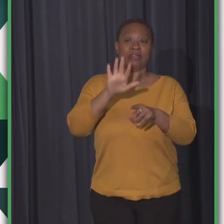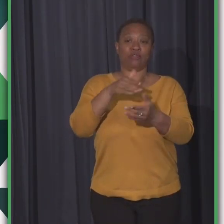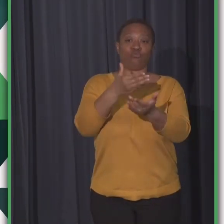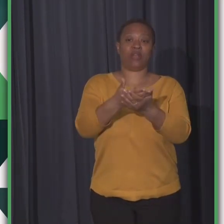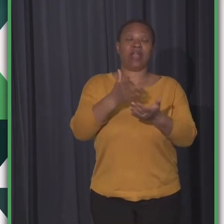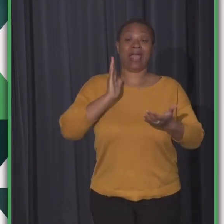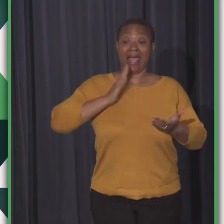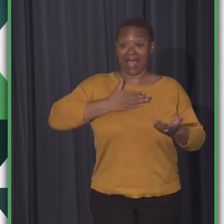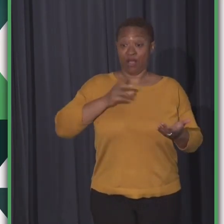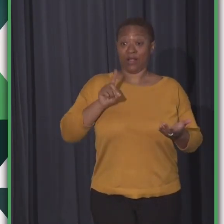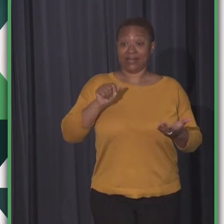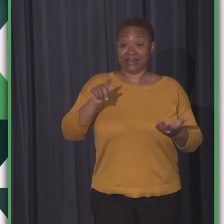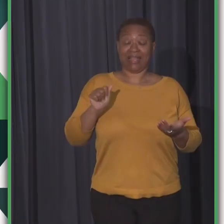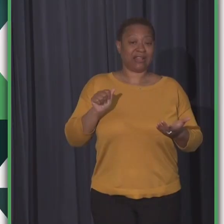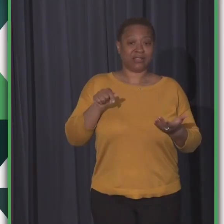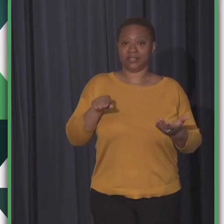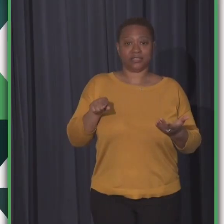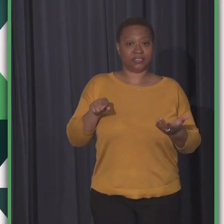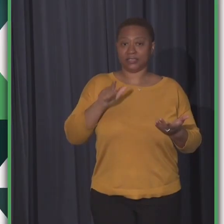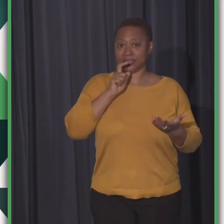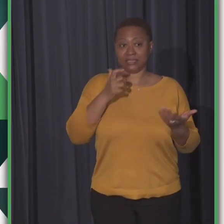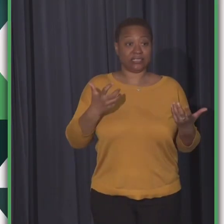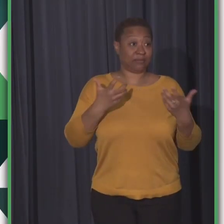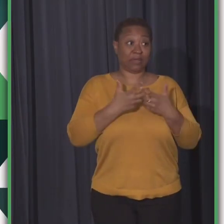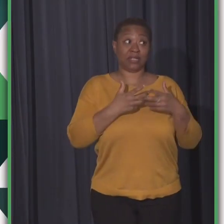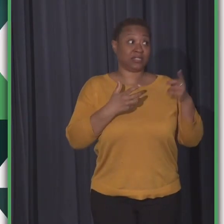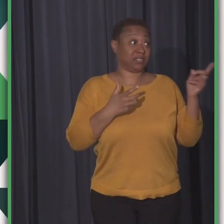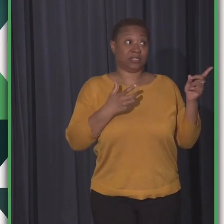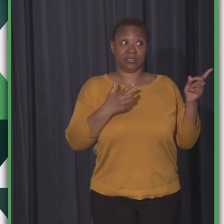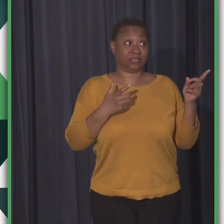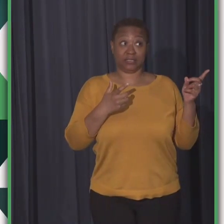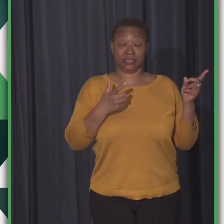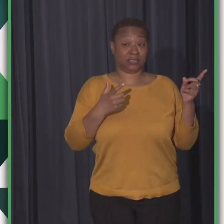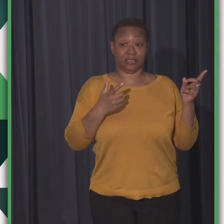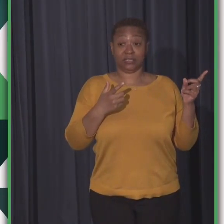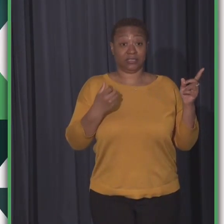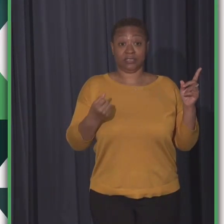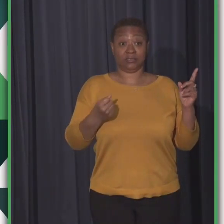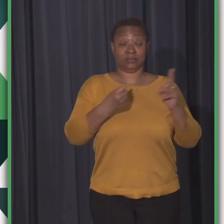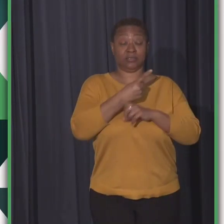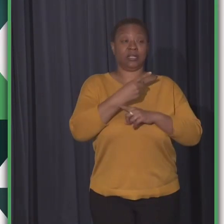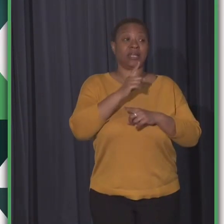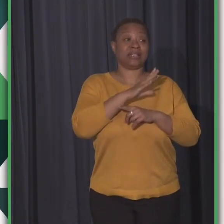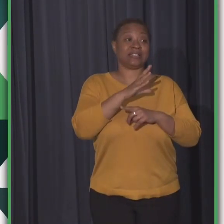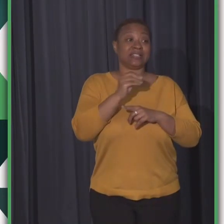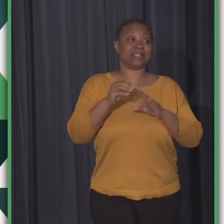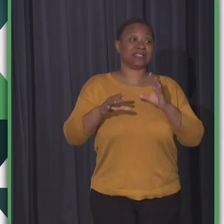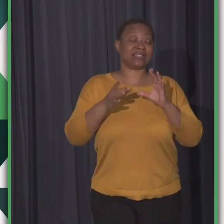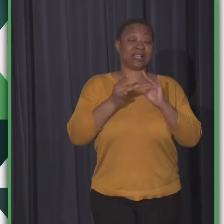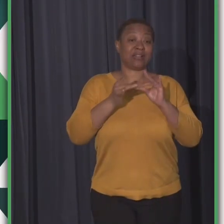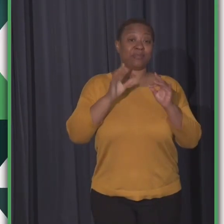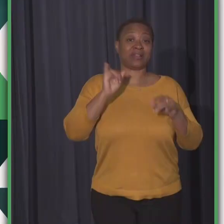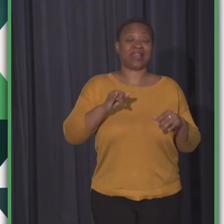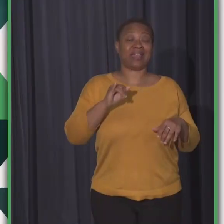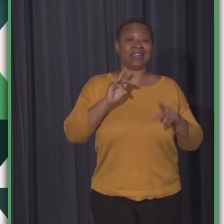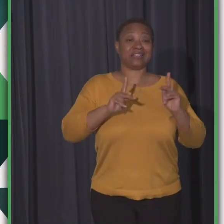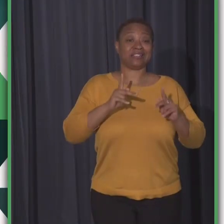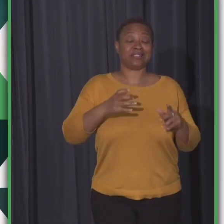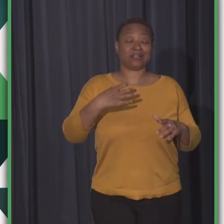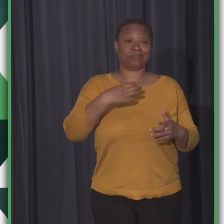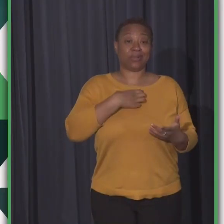data does not match this. And in addition to that, there was a comment that citizen complaints